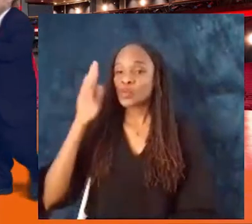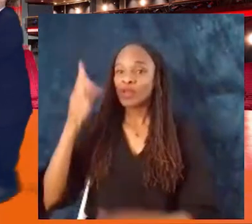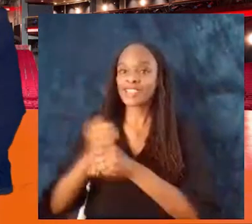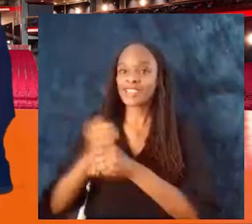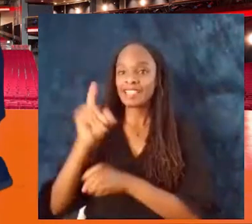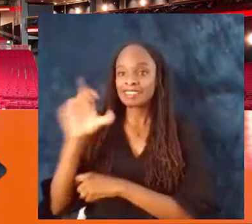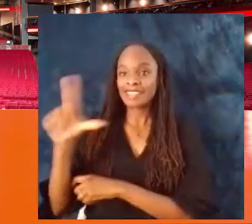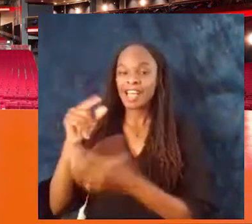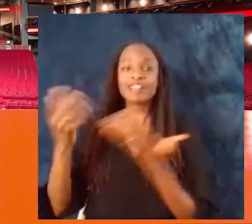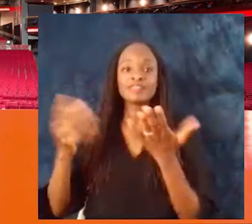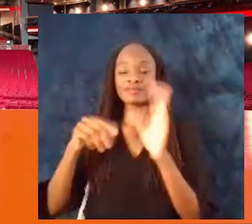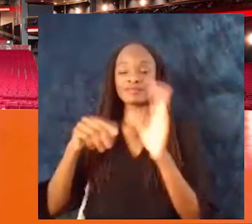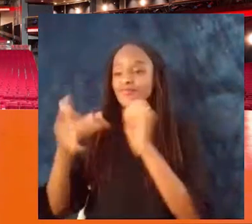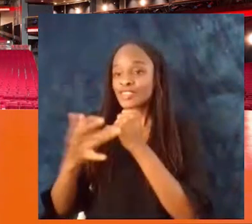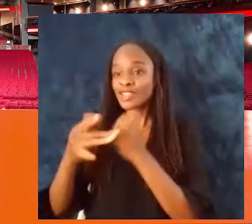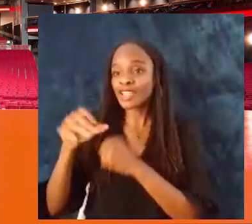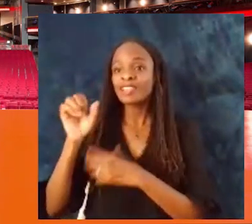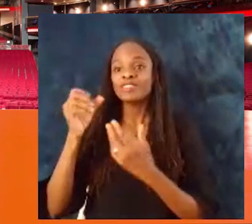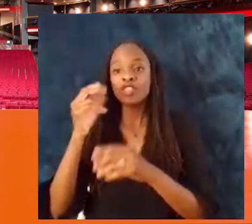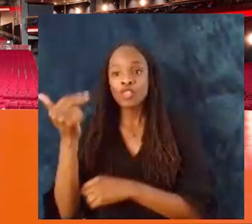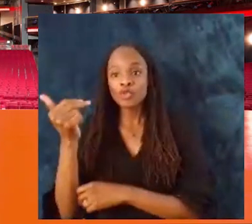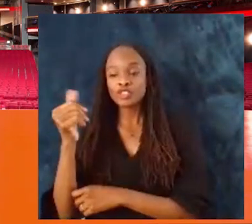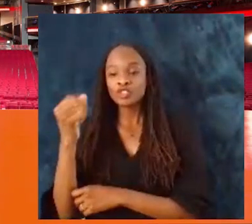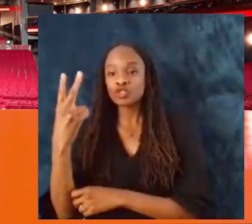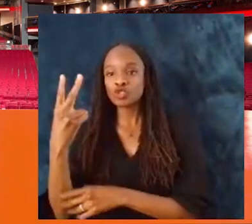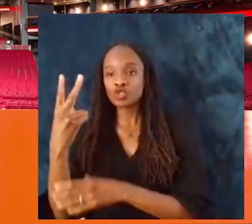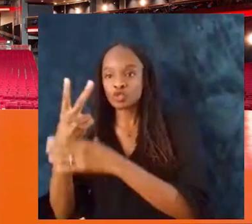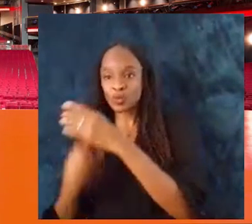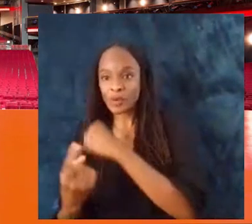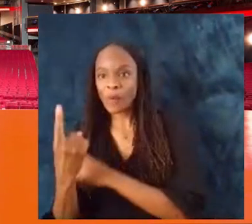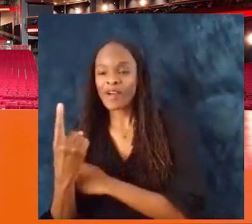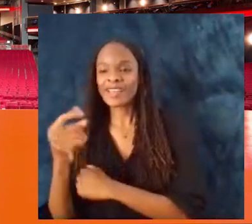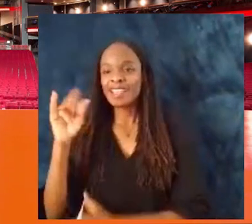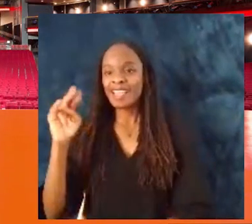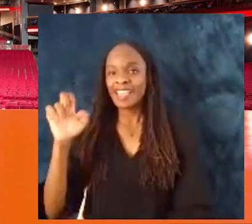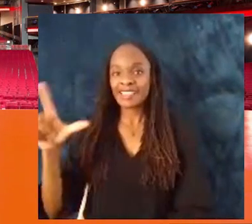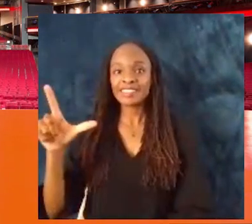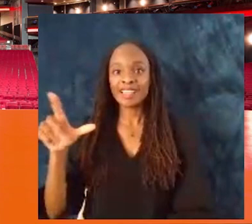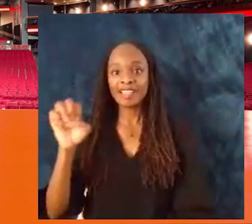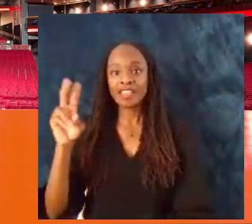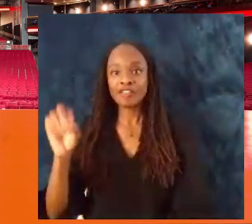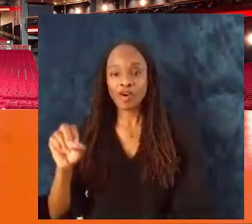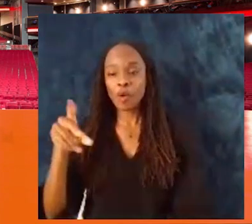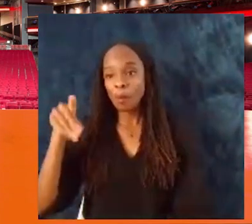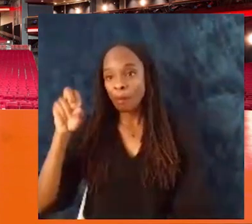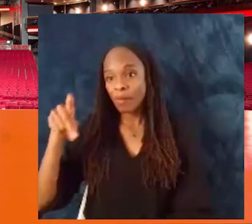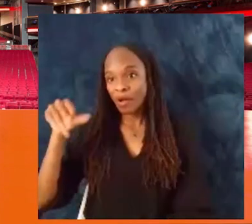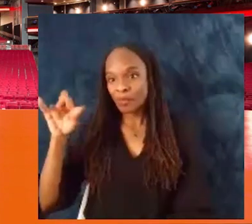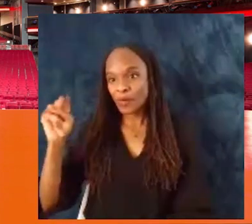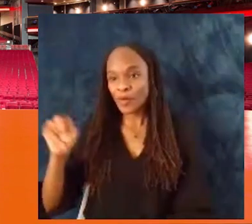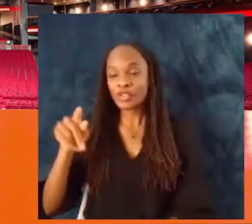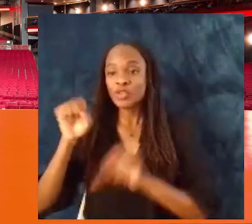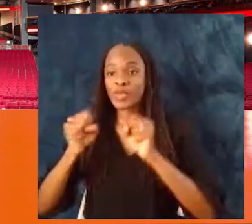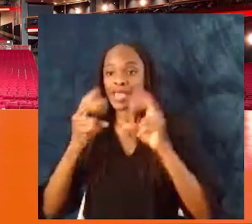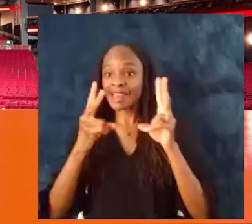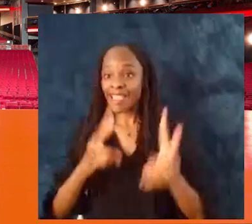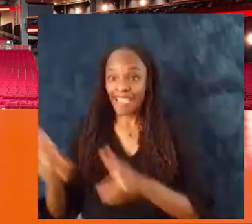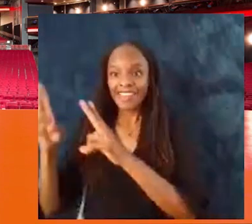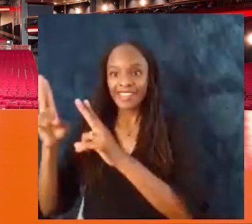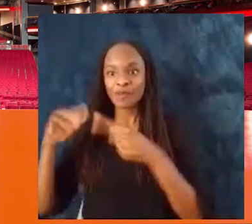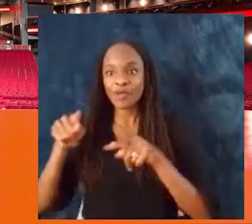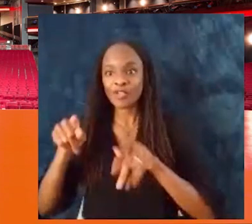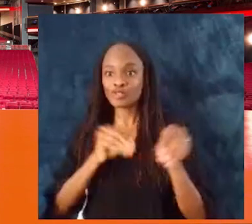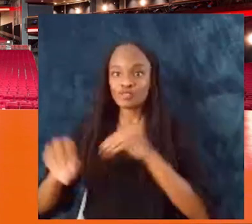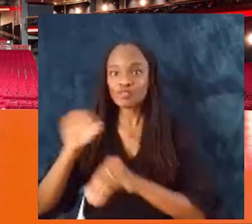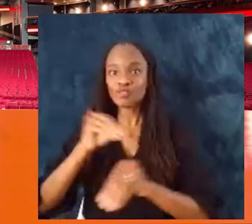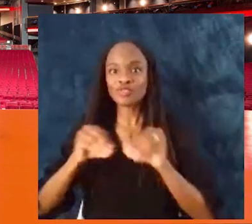13 2-in-1 with the Intel Evo platform. This way you guys can edit on the go. I've always wanted to be on The Price is